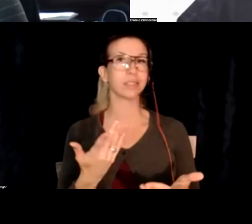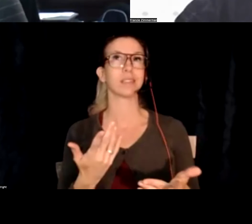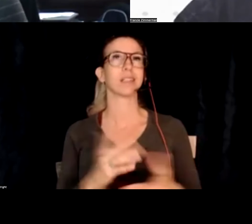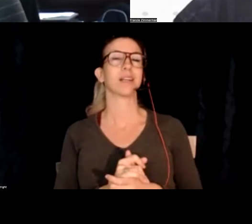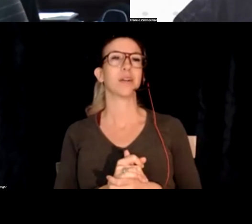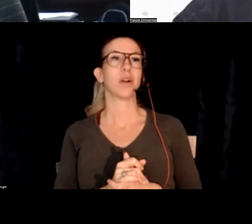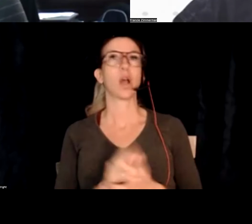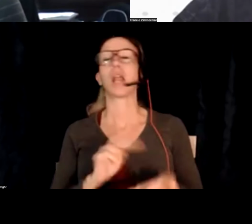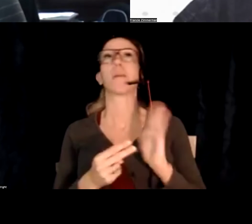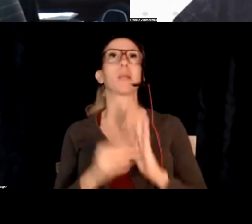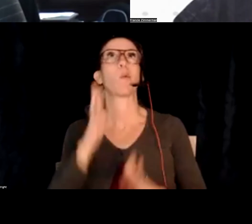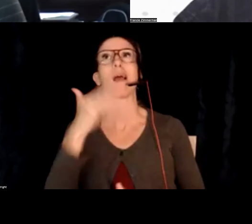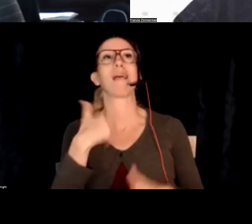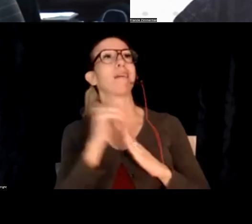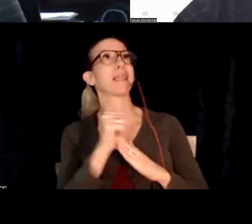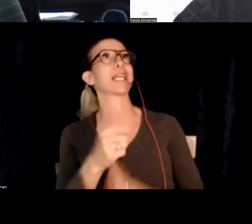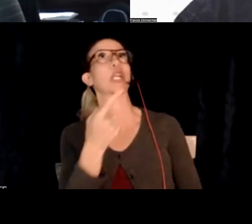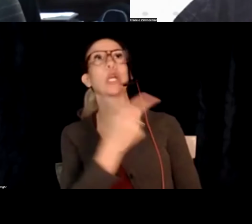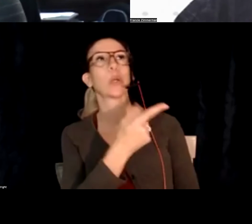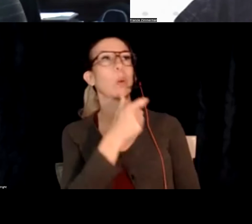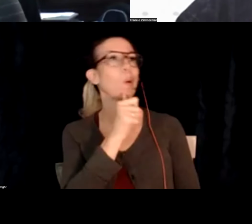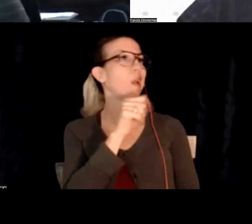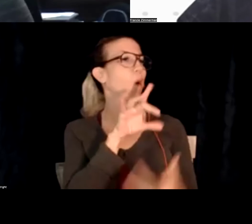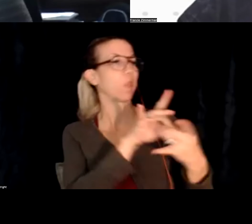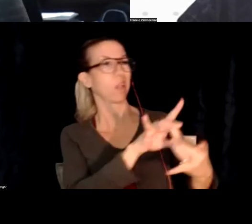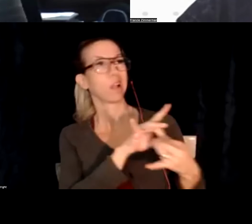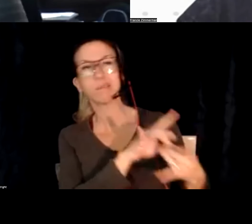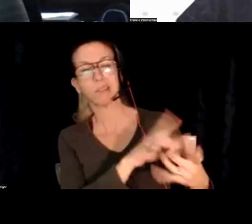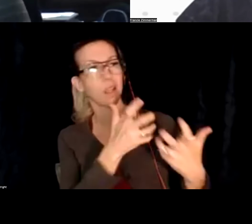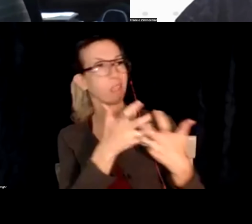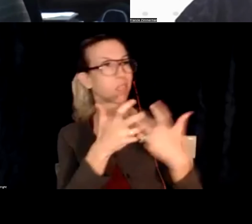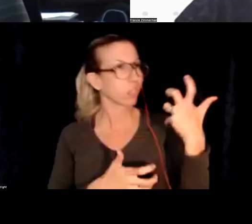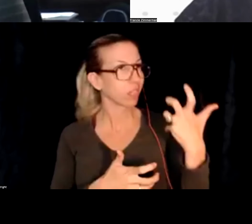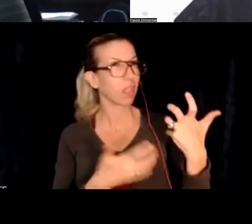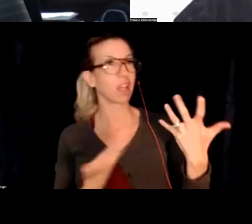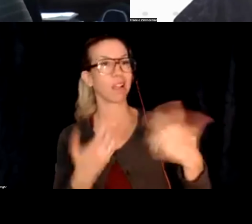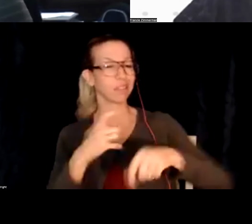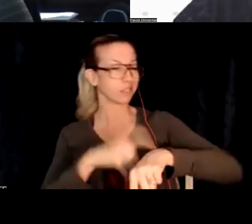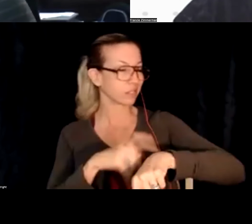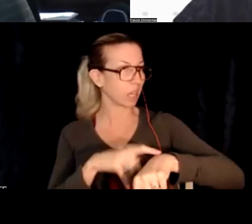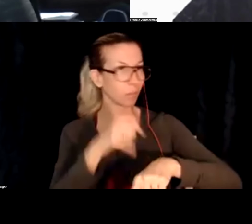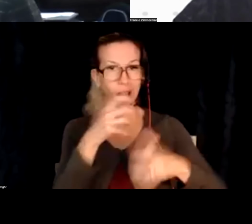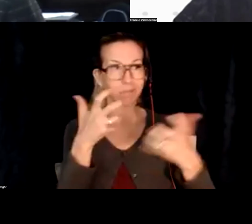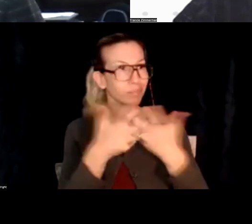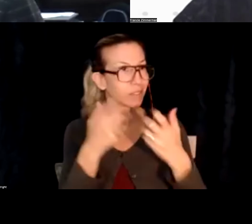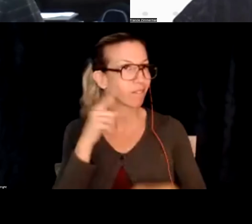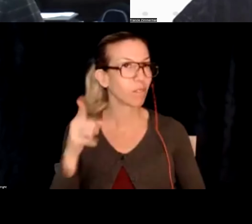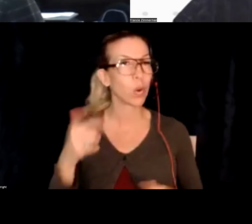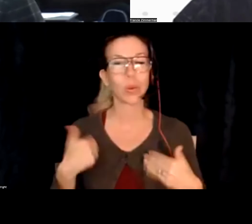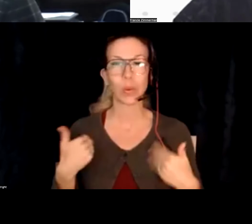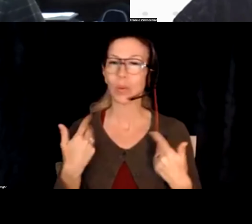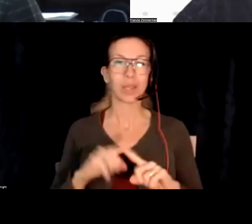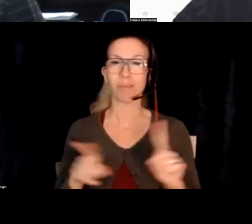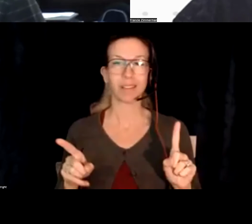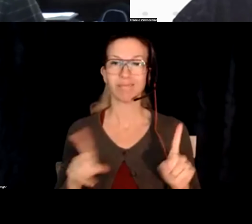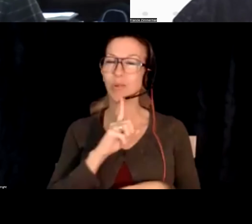We would have leaders that are not relatable. We would do things at a time that doesn't work for youth. So, but it's really